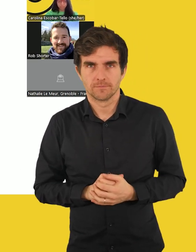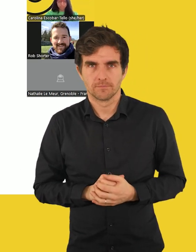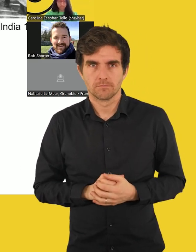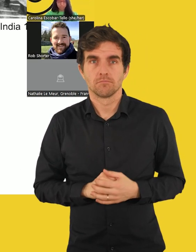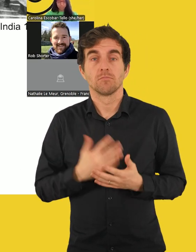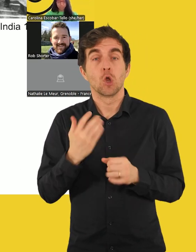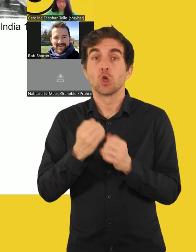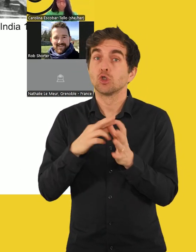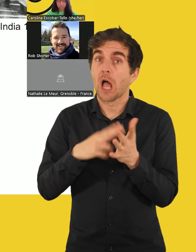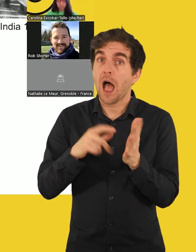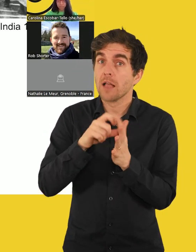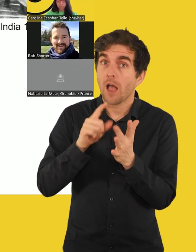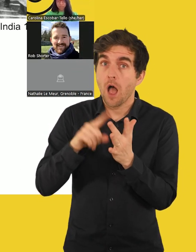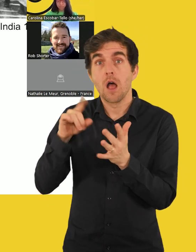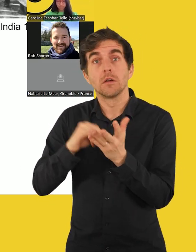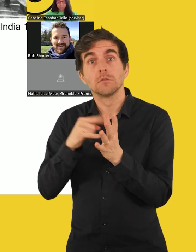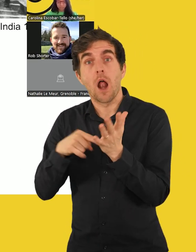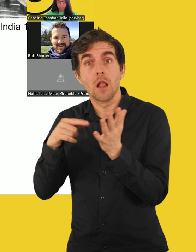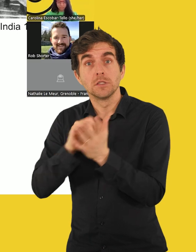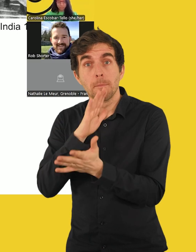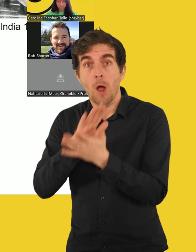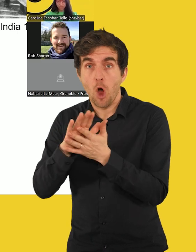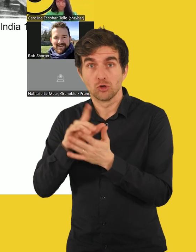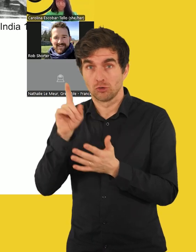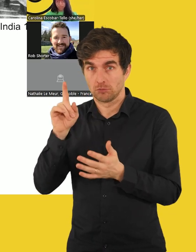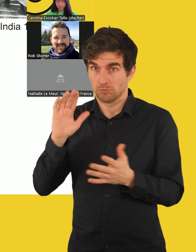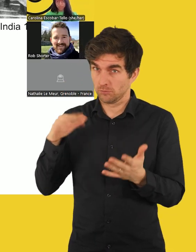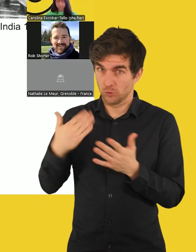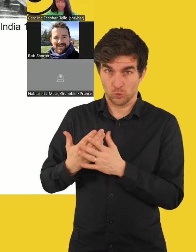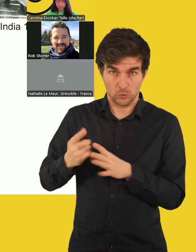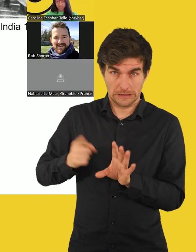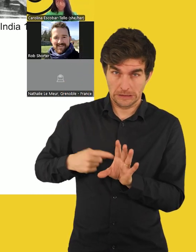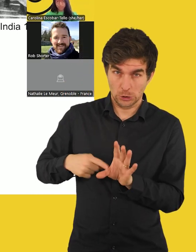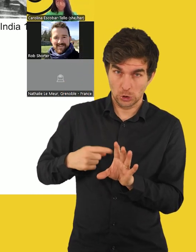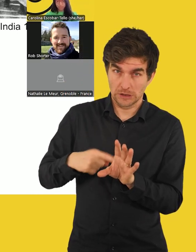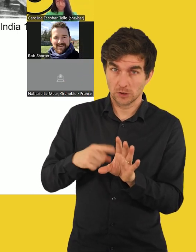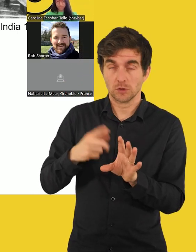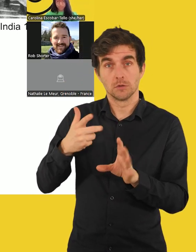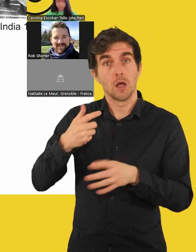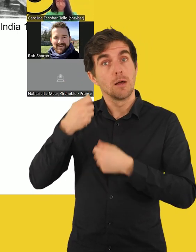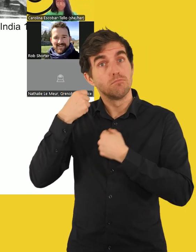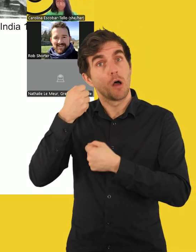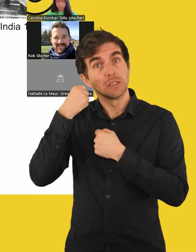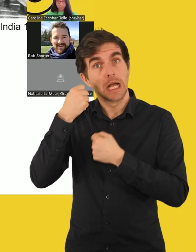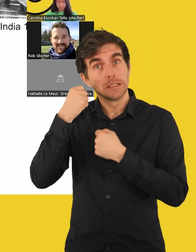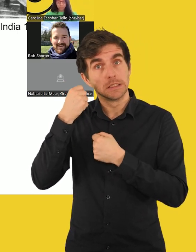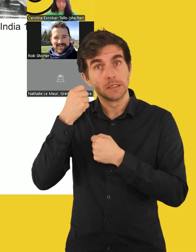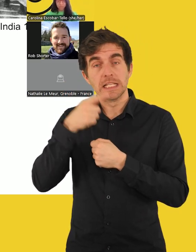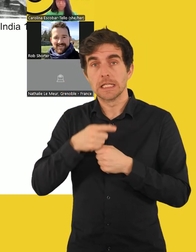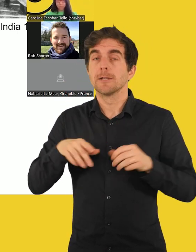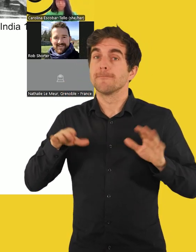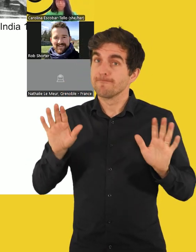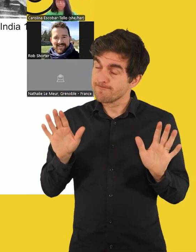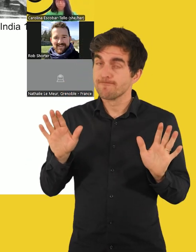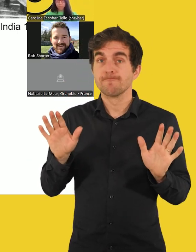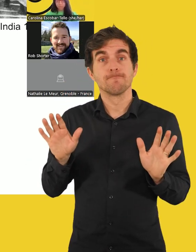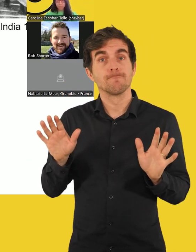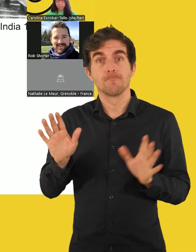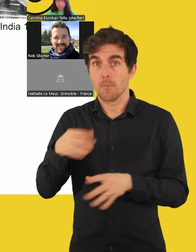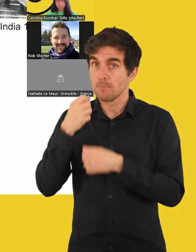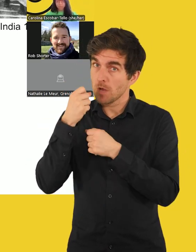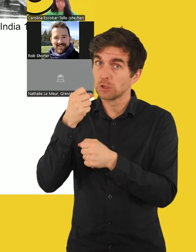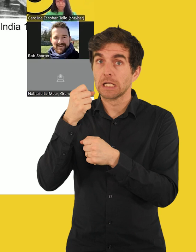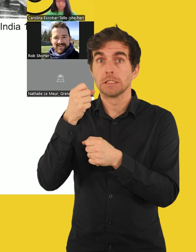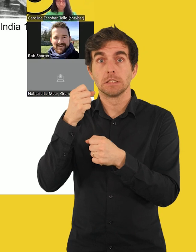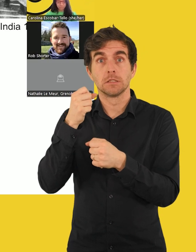vote. Gandhi, on the Salt March, for decades, all his forms of protest, he acted